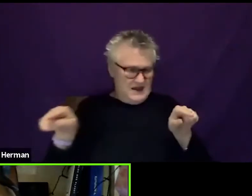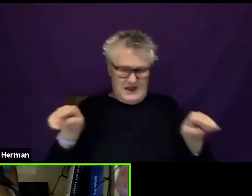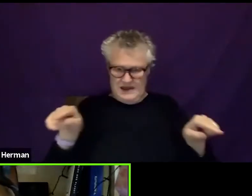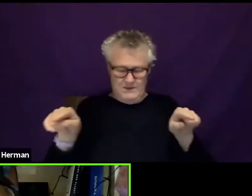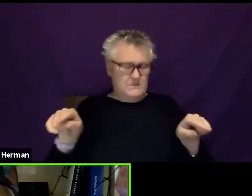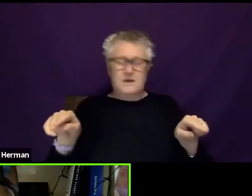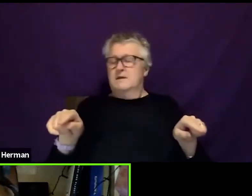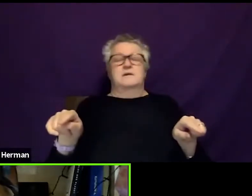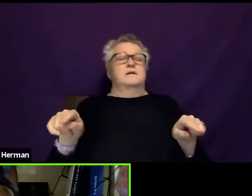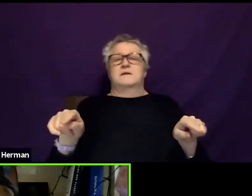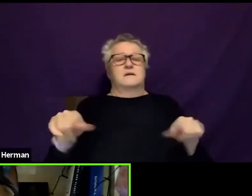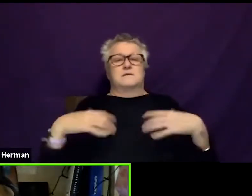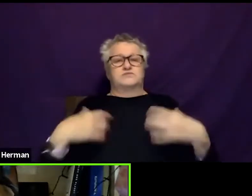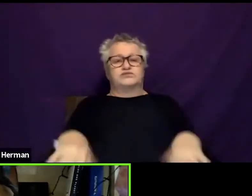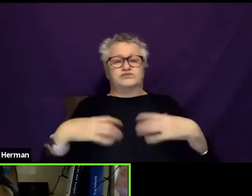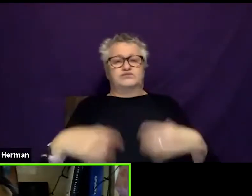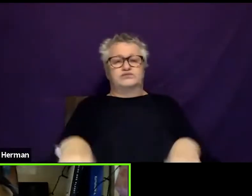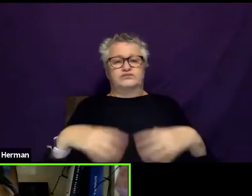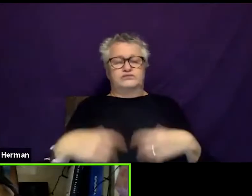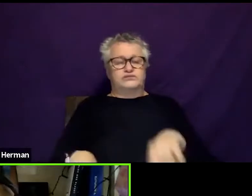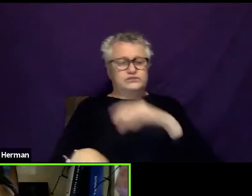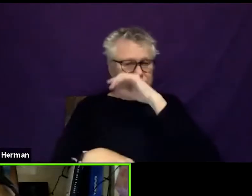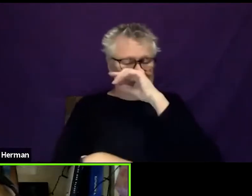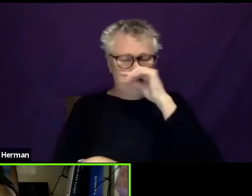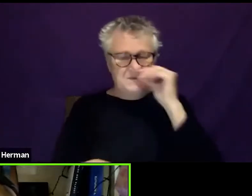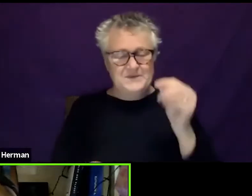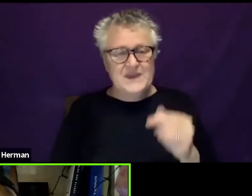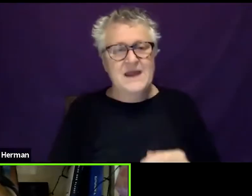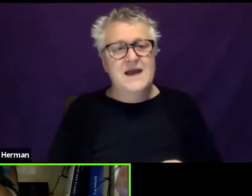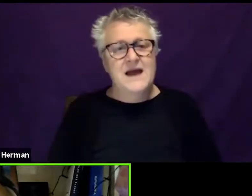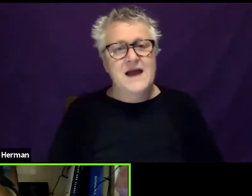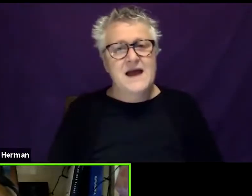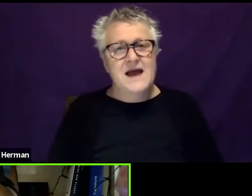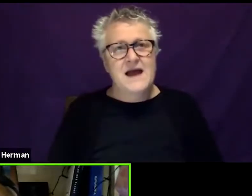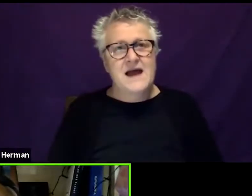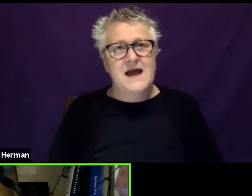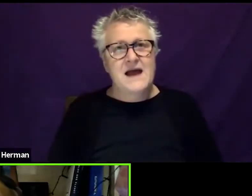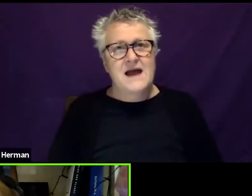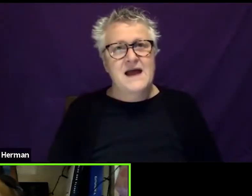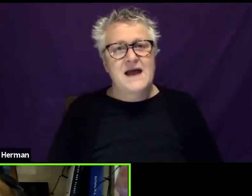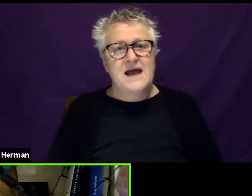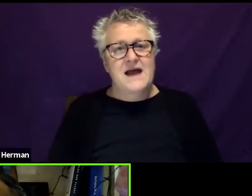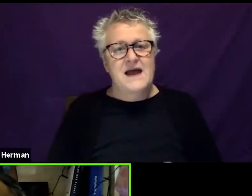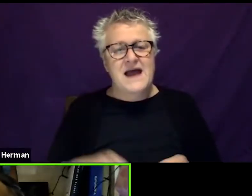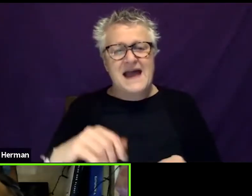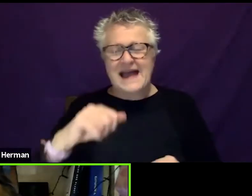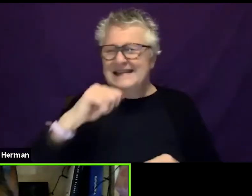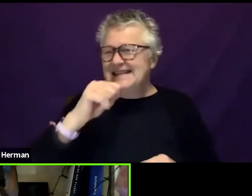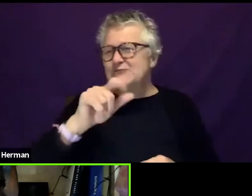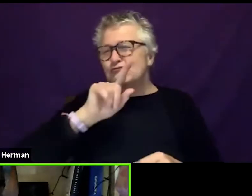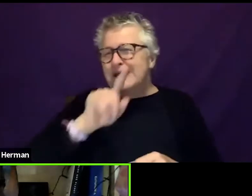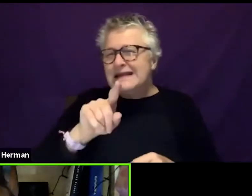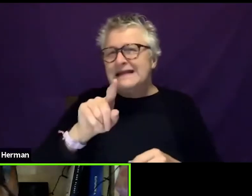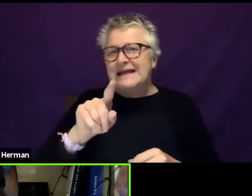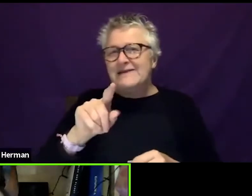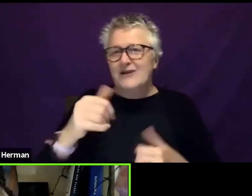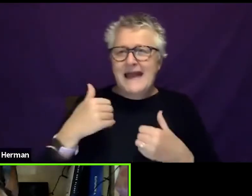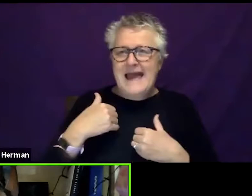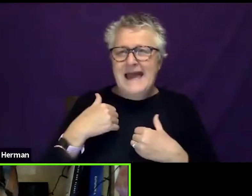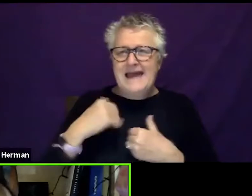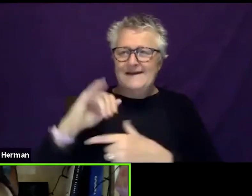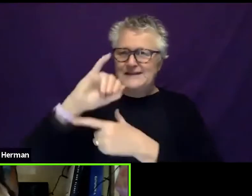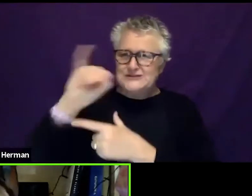And that, especially during the pandemic, like my partner would joke, I'd sit down at